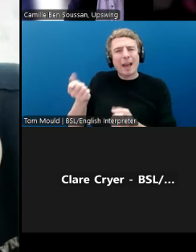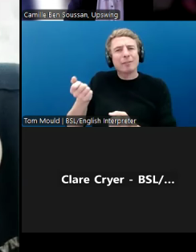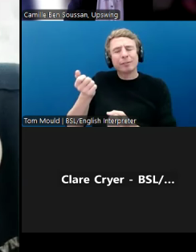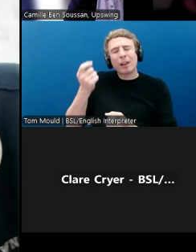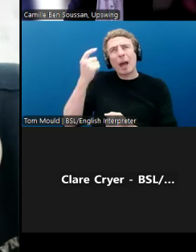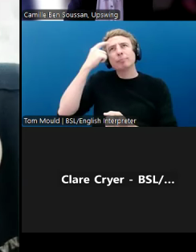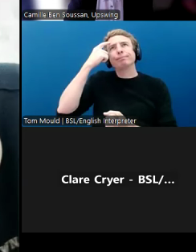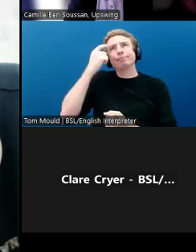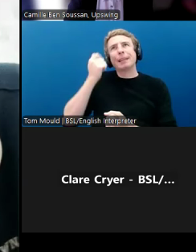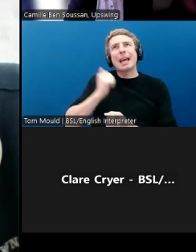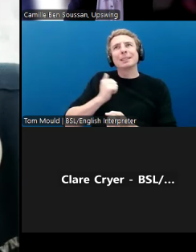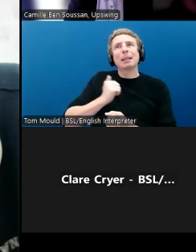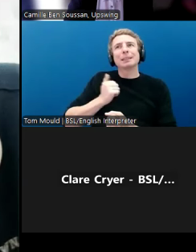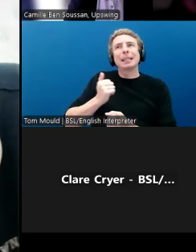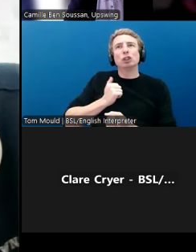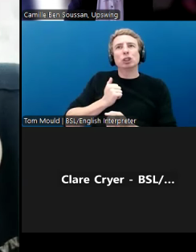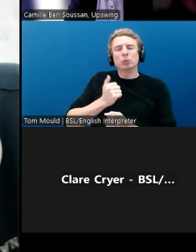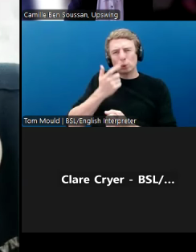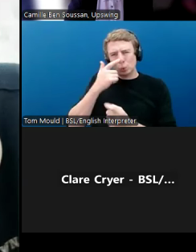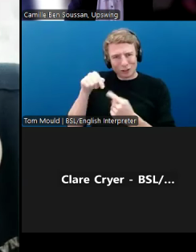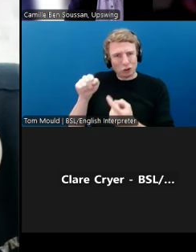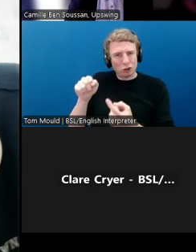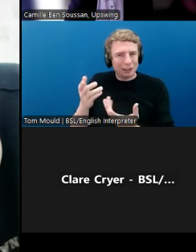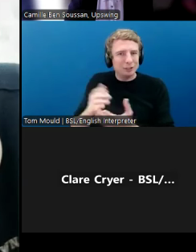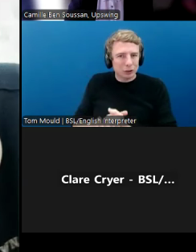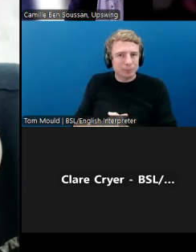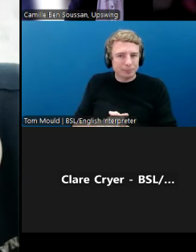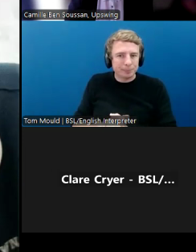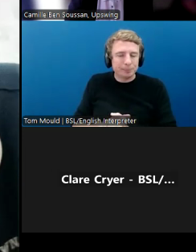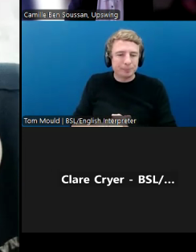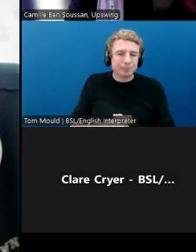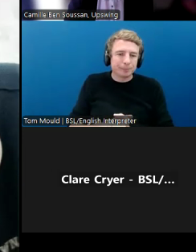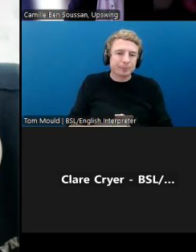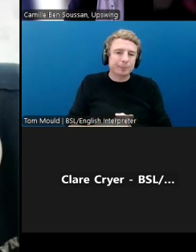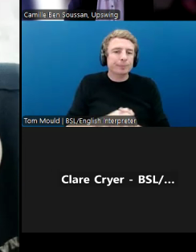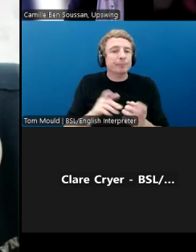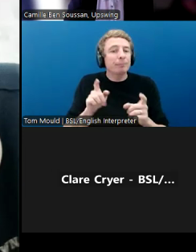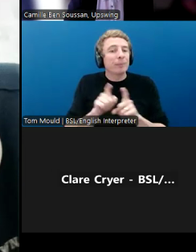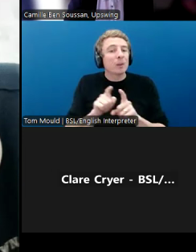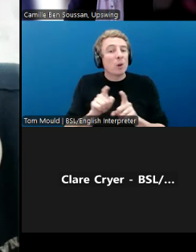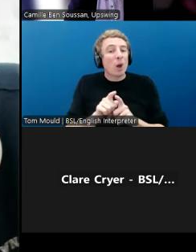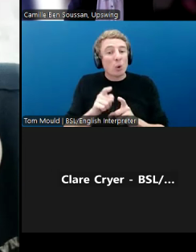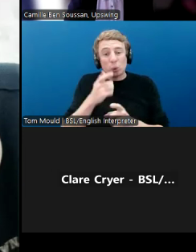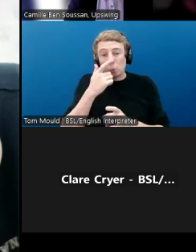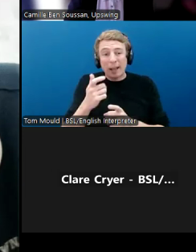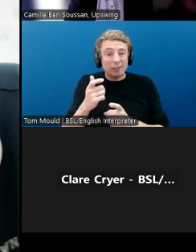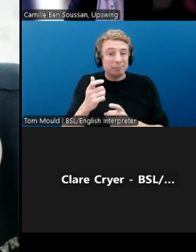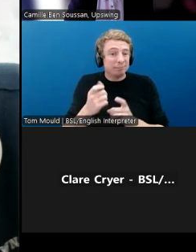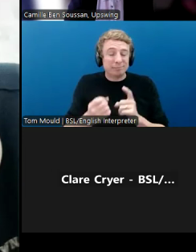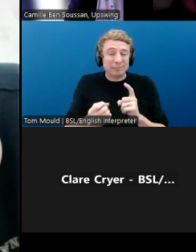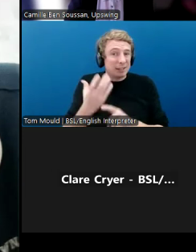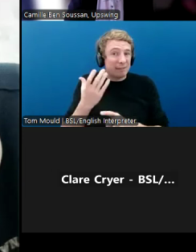and develop projects that benefit everyone involved. For me, that's a really, really important one. Projects that can build